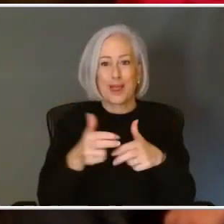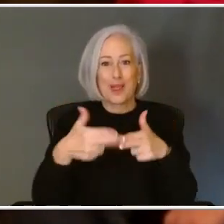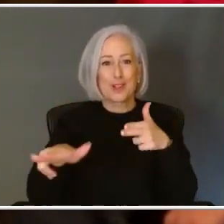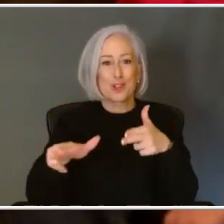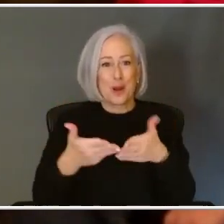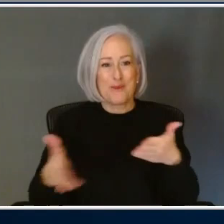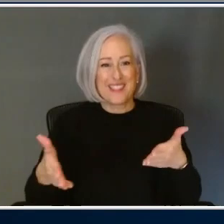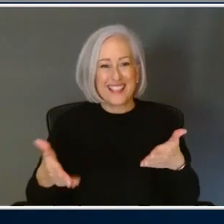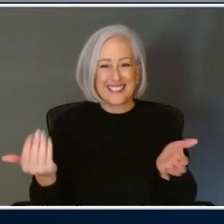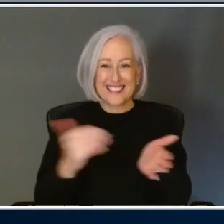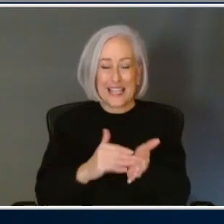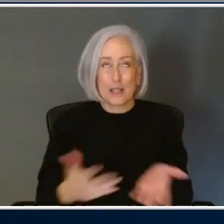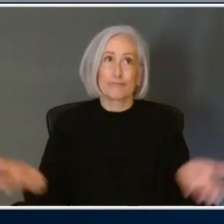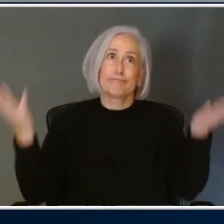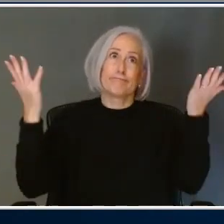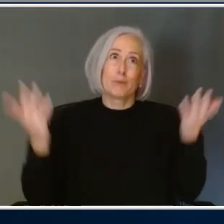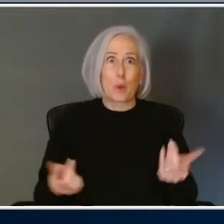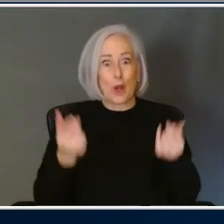right?